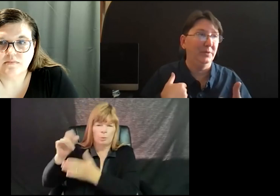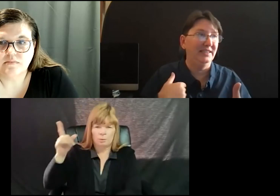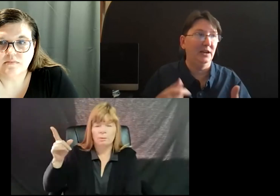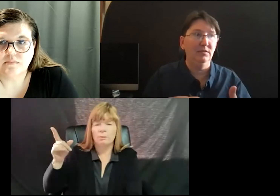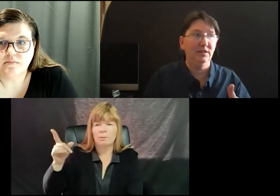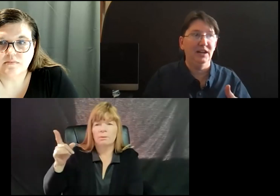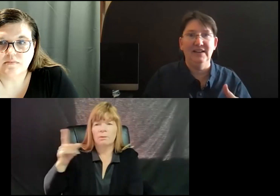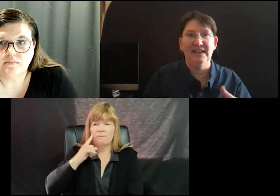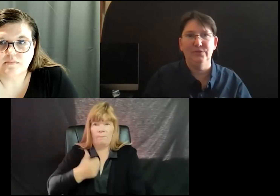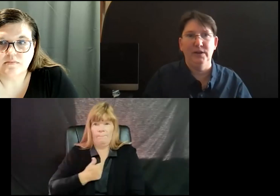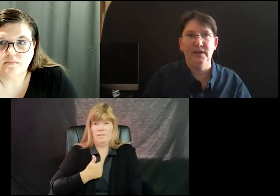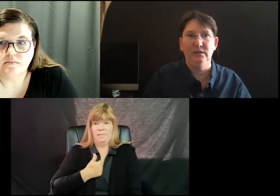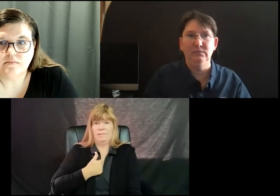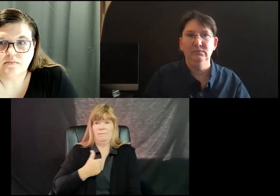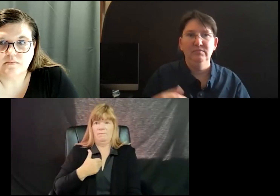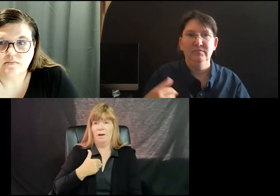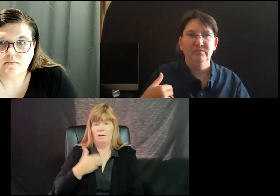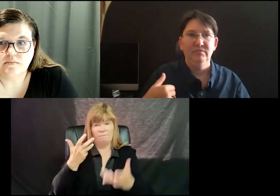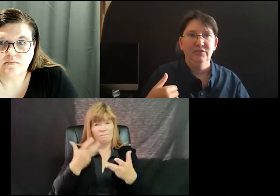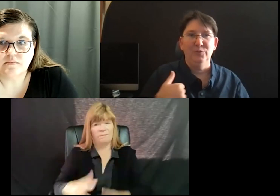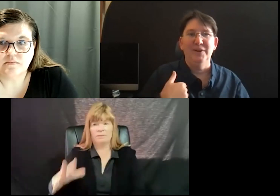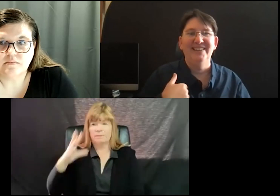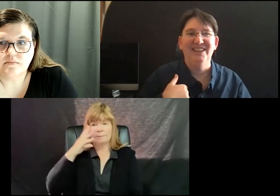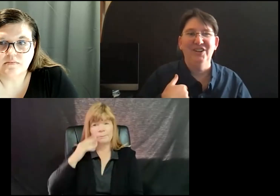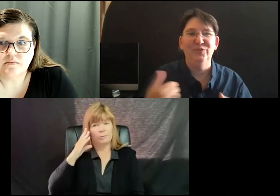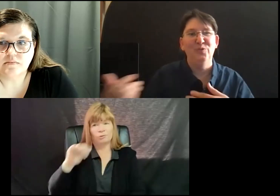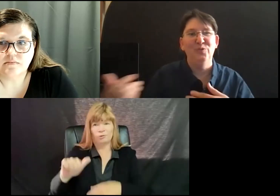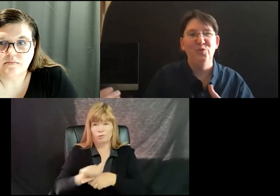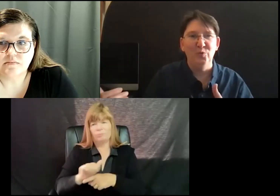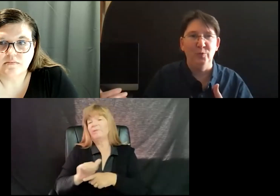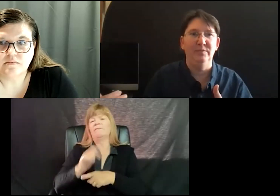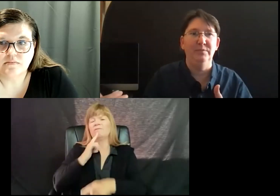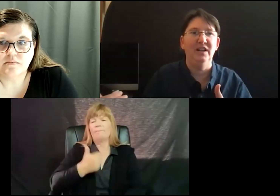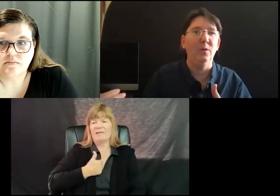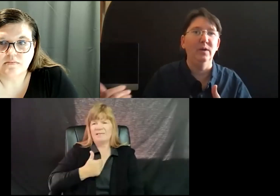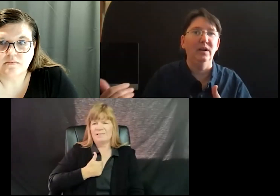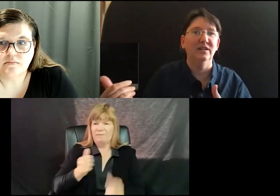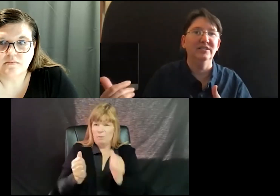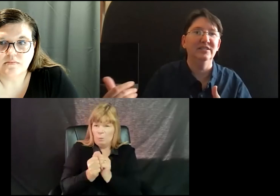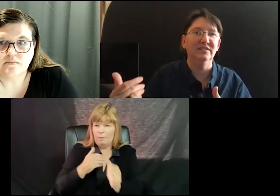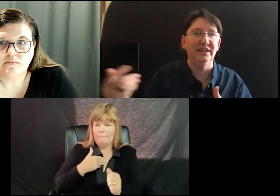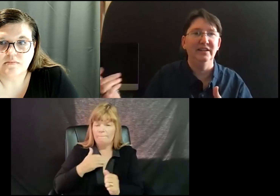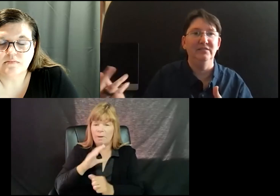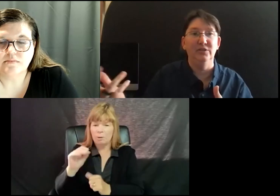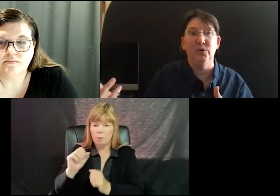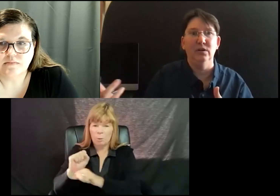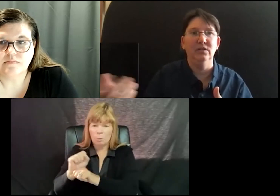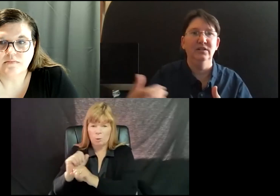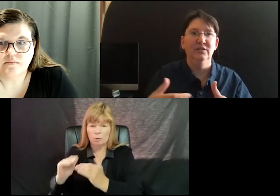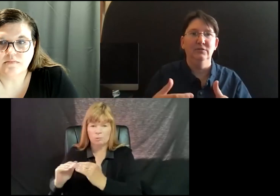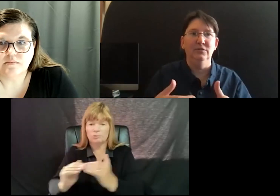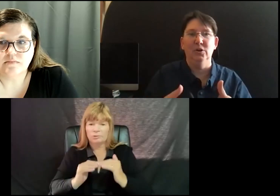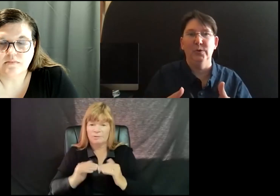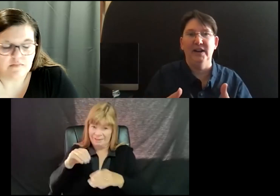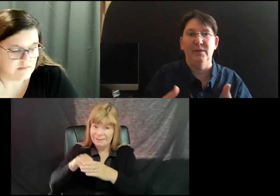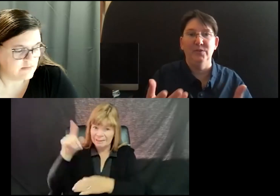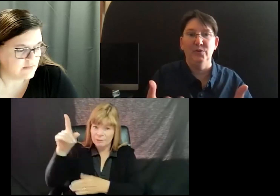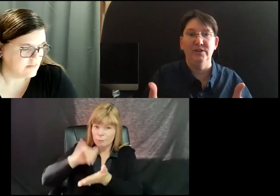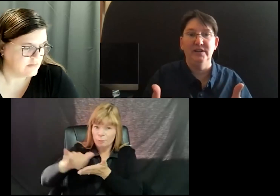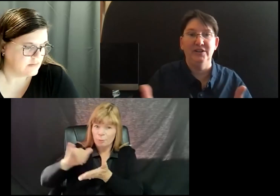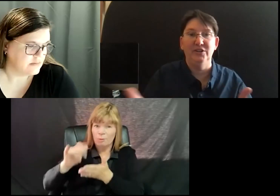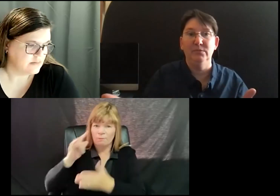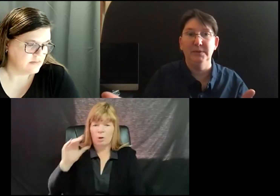Even for myself, I've had training for myself with my coworkers in New York for